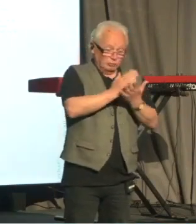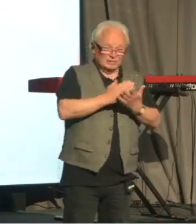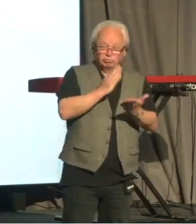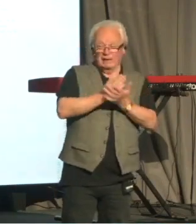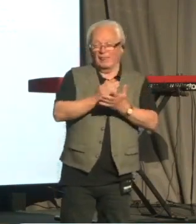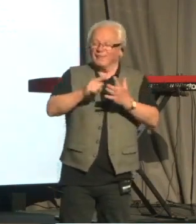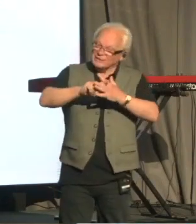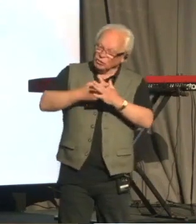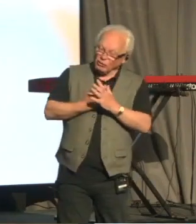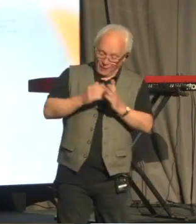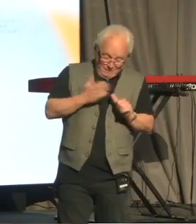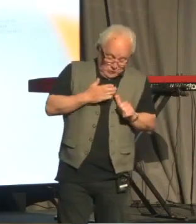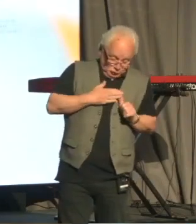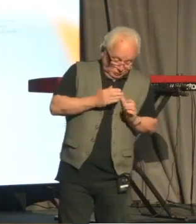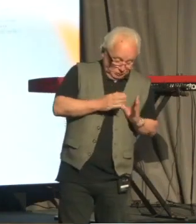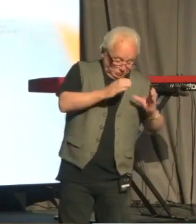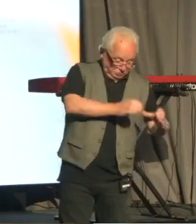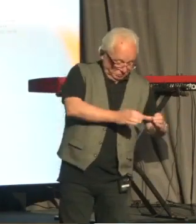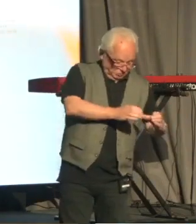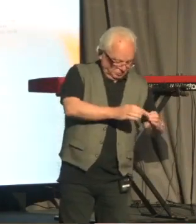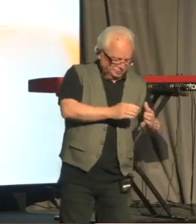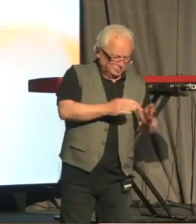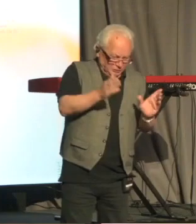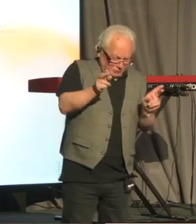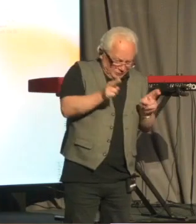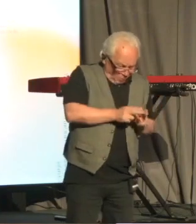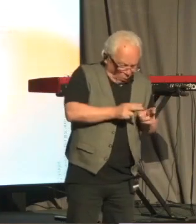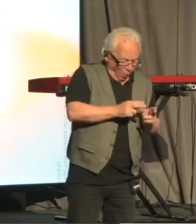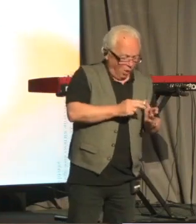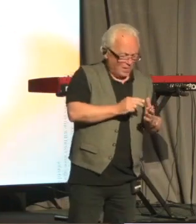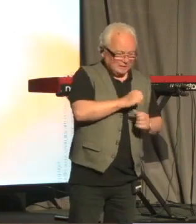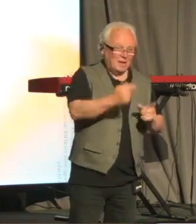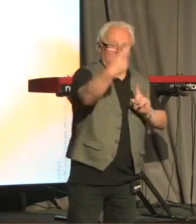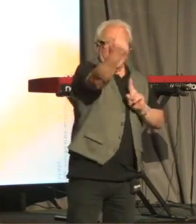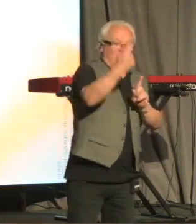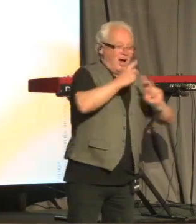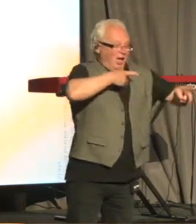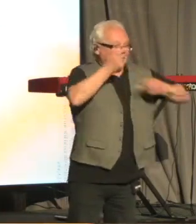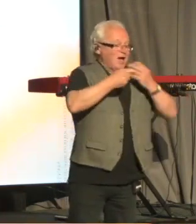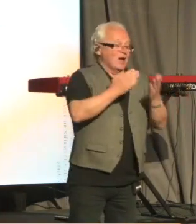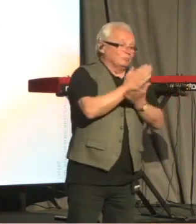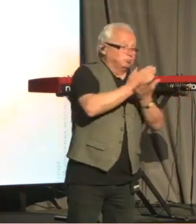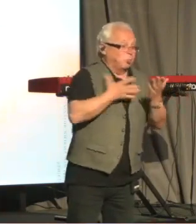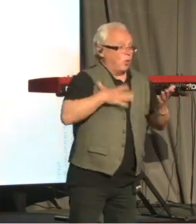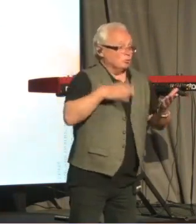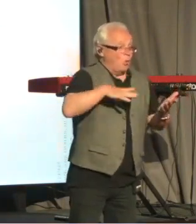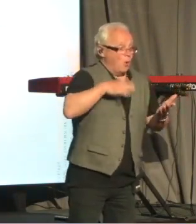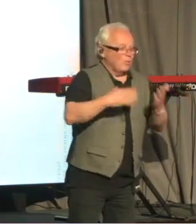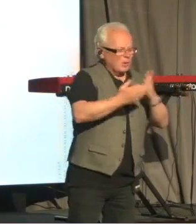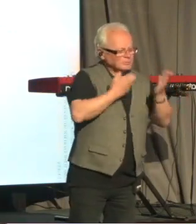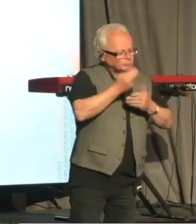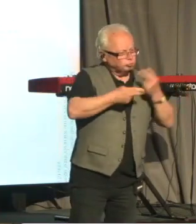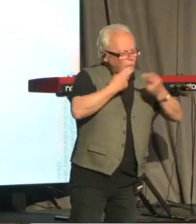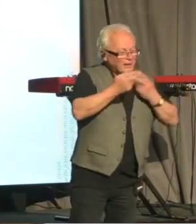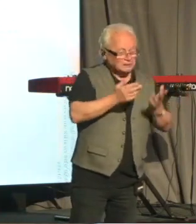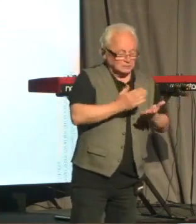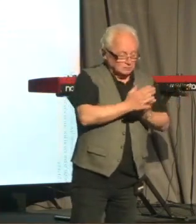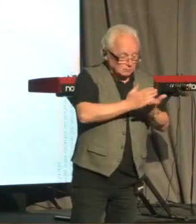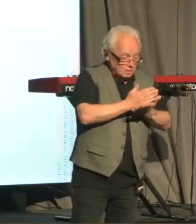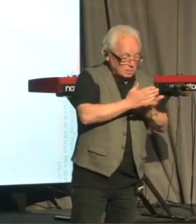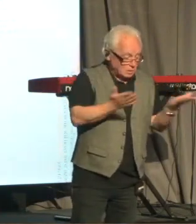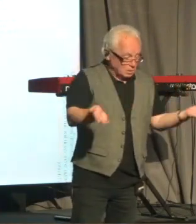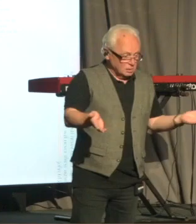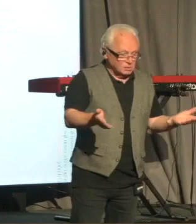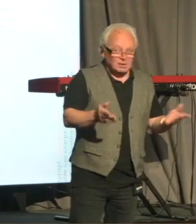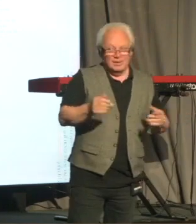was the side dish. You didn't come for bread. And sometimes, you know, when you're in maybe a fancy restaurant and they'll say to you,